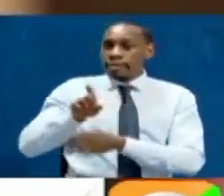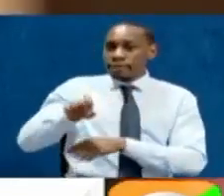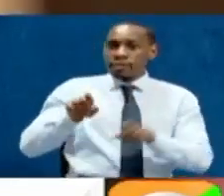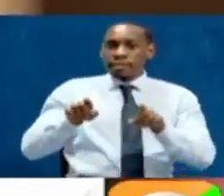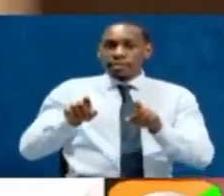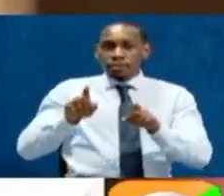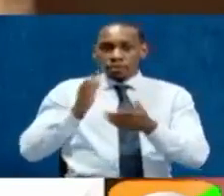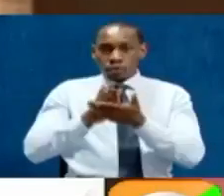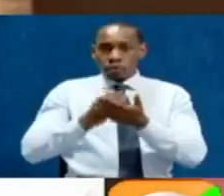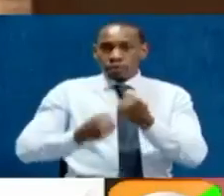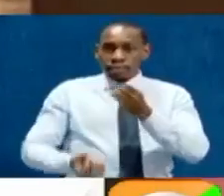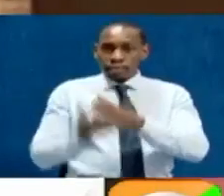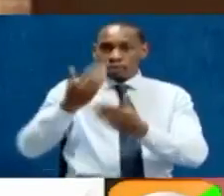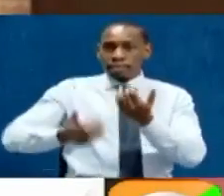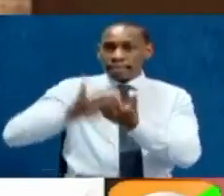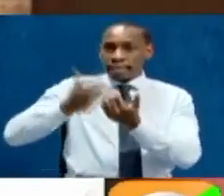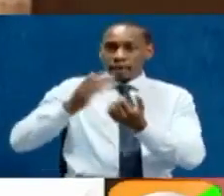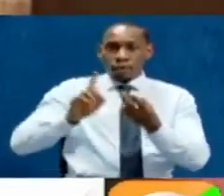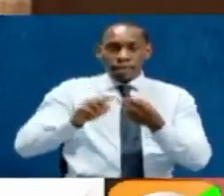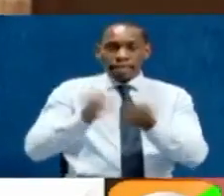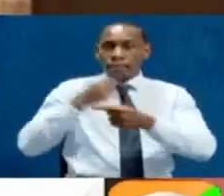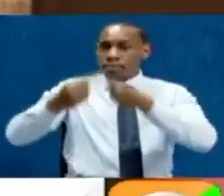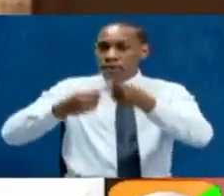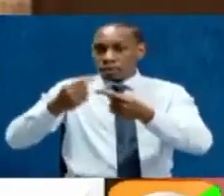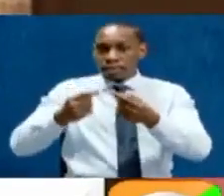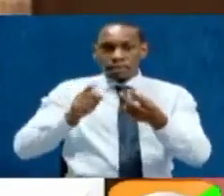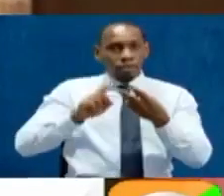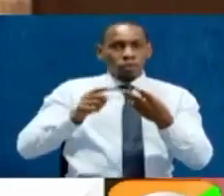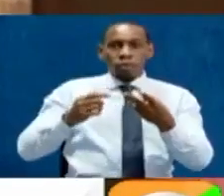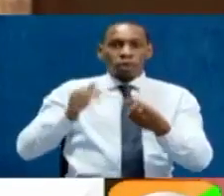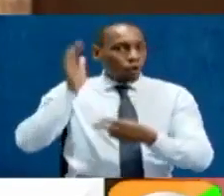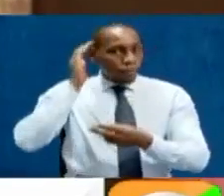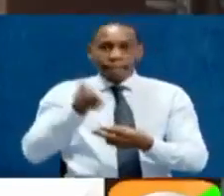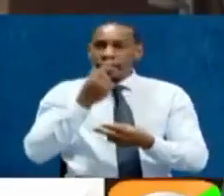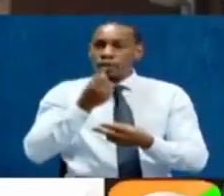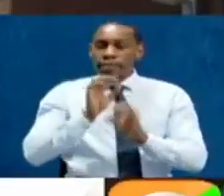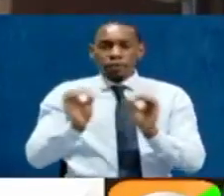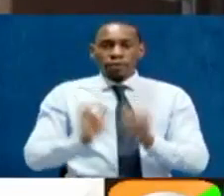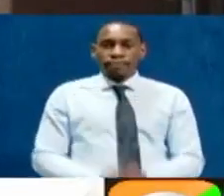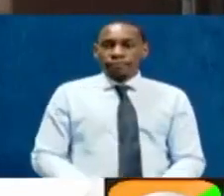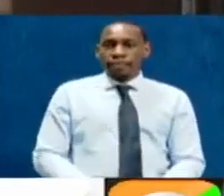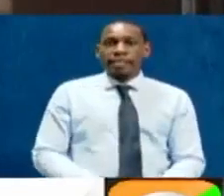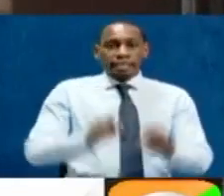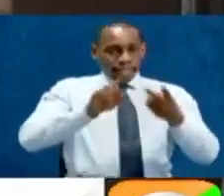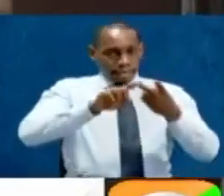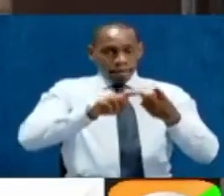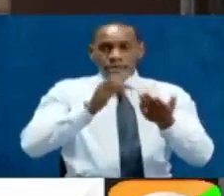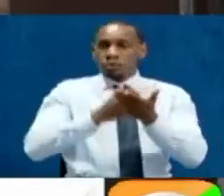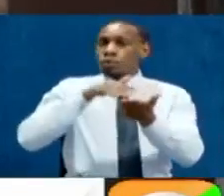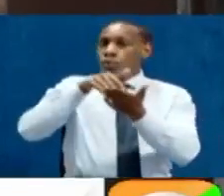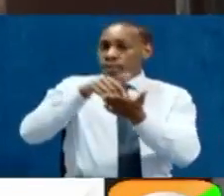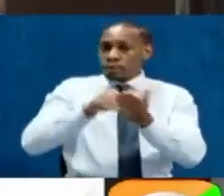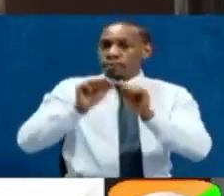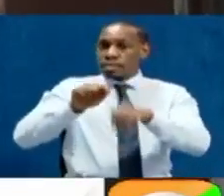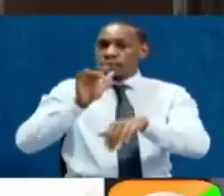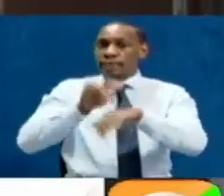virus, initiated treatment, and either could not continue or do not adhere to their medication. These are the ones who become more vulnerable